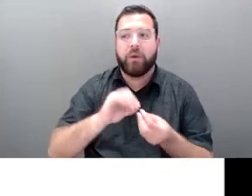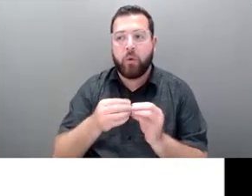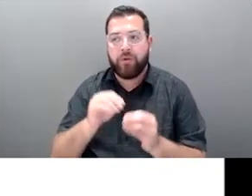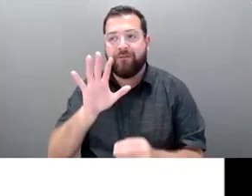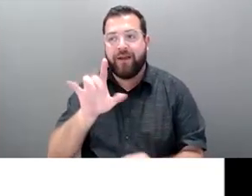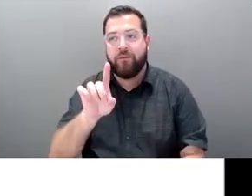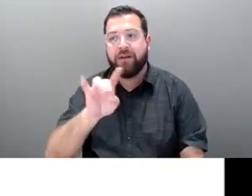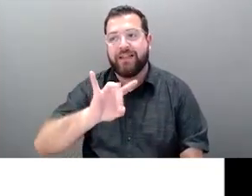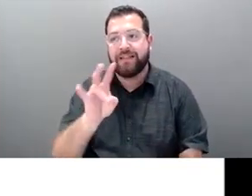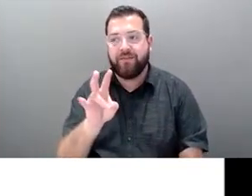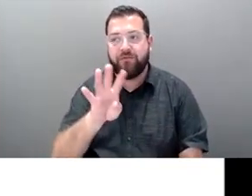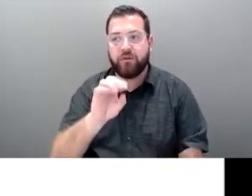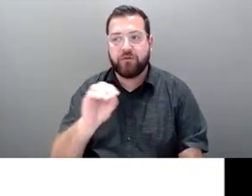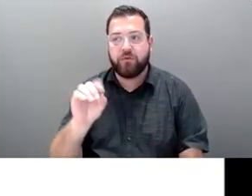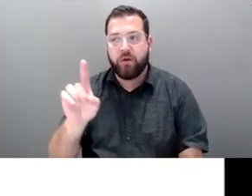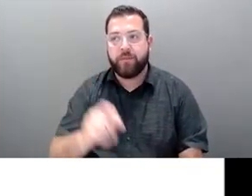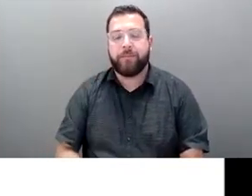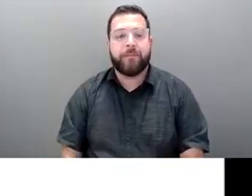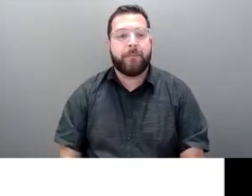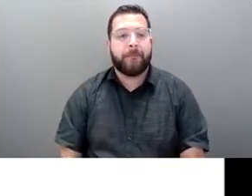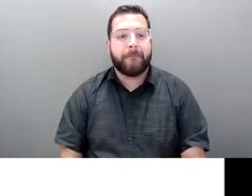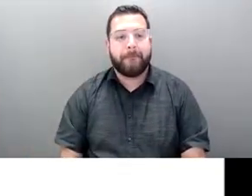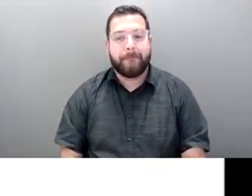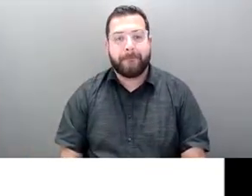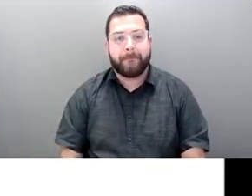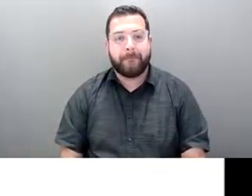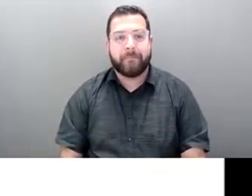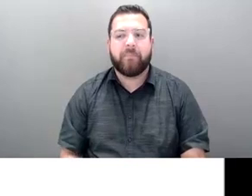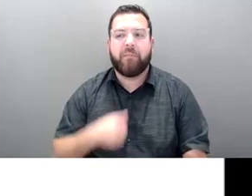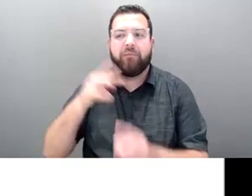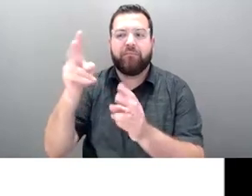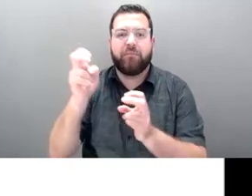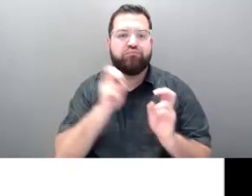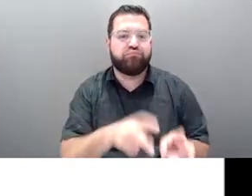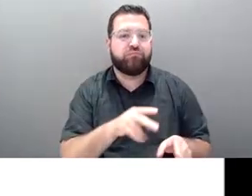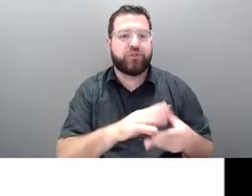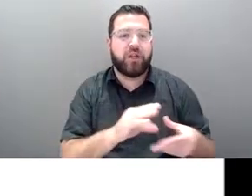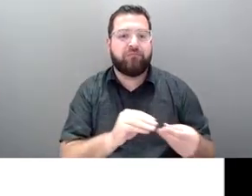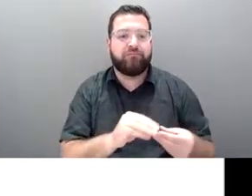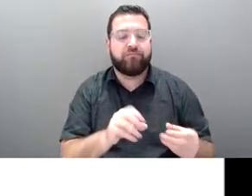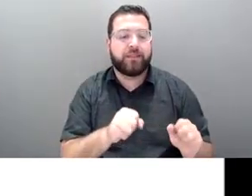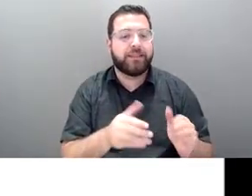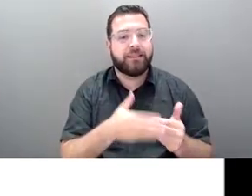51874001. You can actually copy and put in the chat as well.